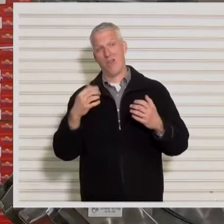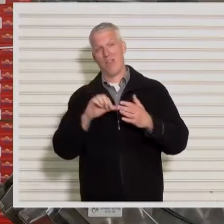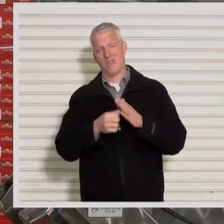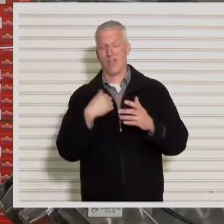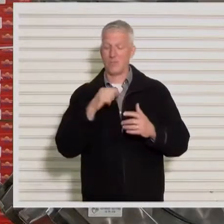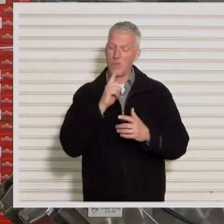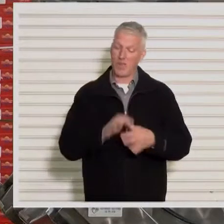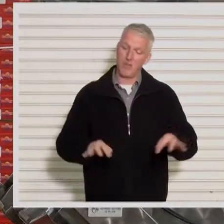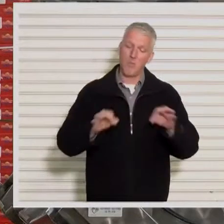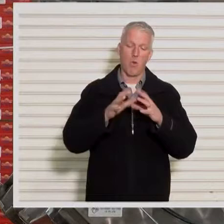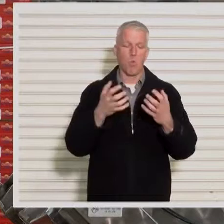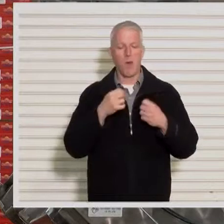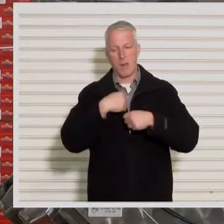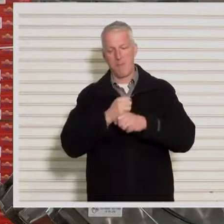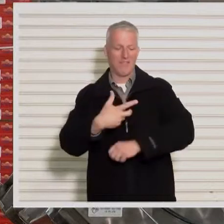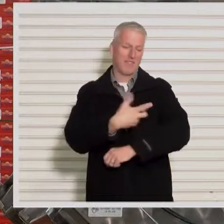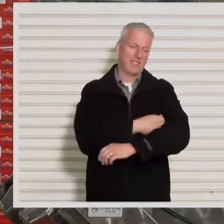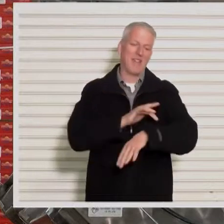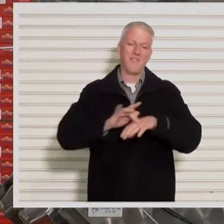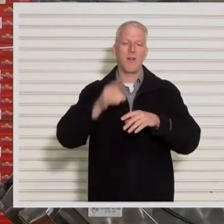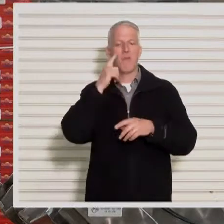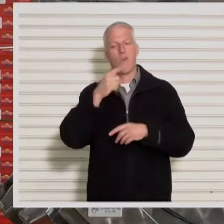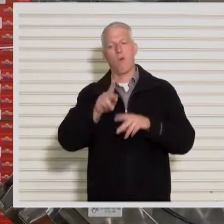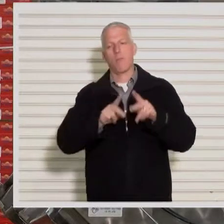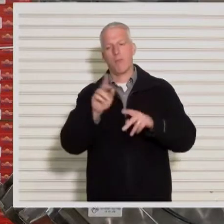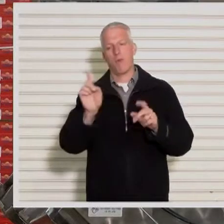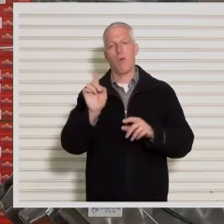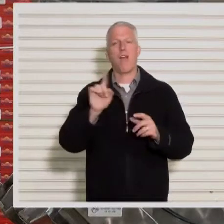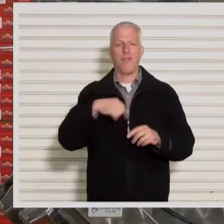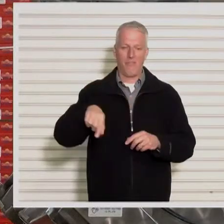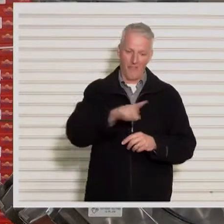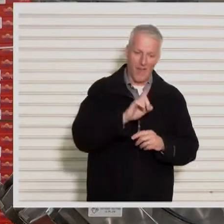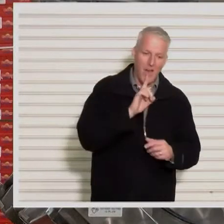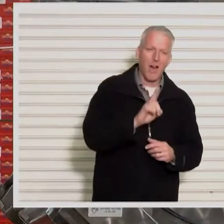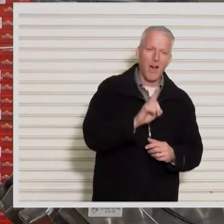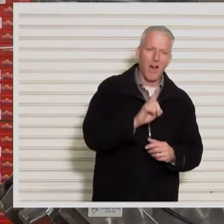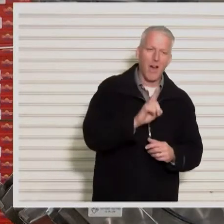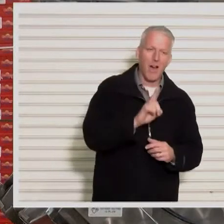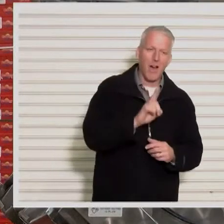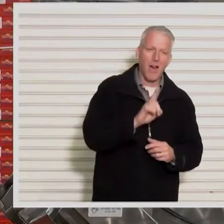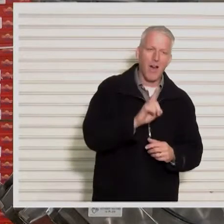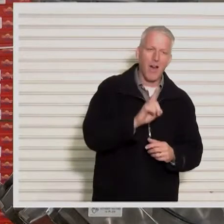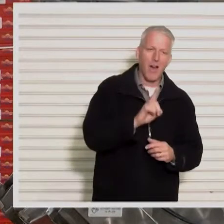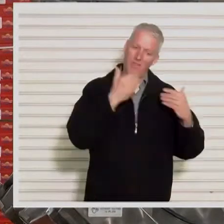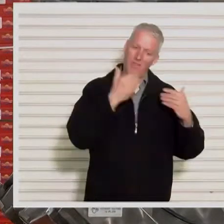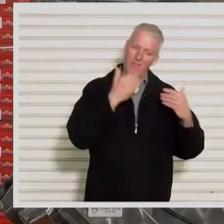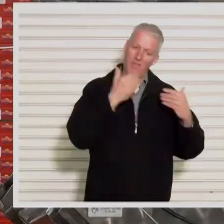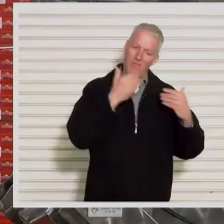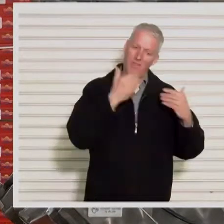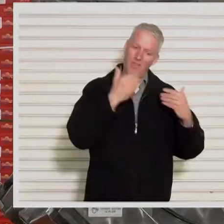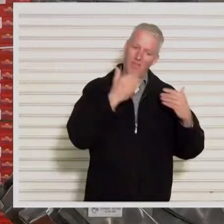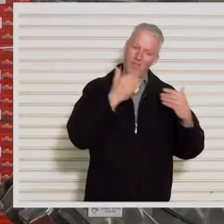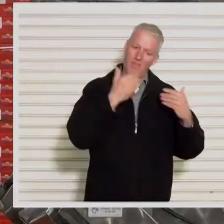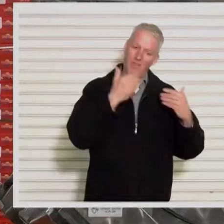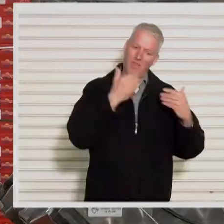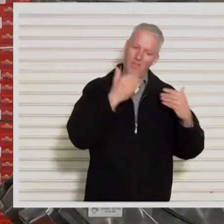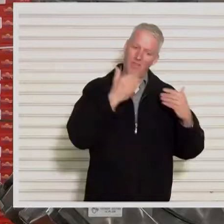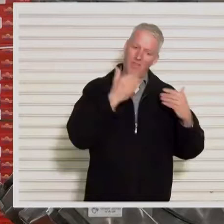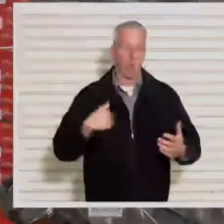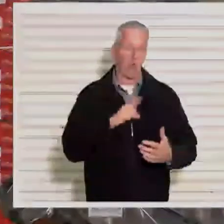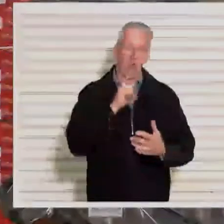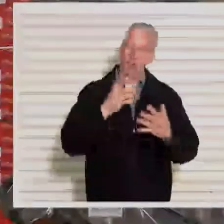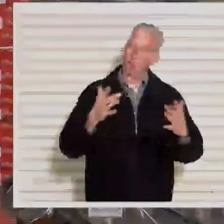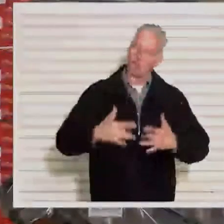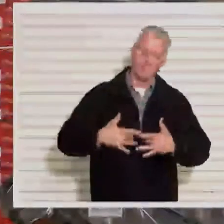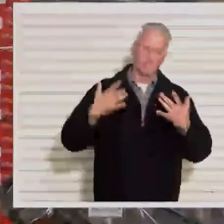working, and make it easy for them to get the vaccine. I also would like to thank the governor for being here. We are so excited to